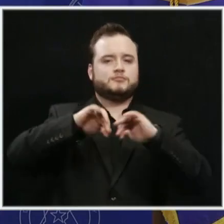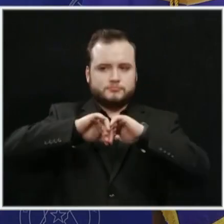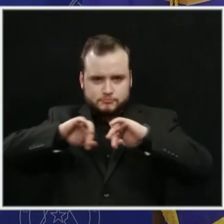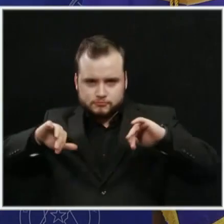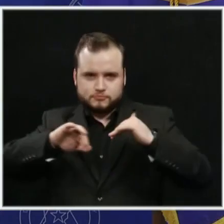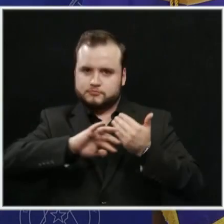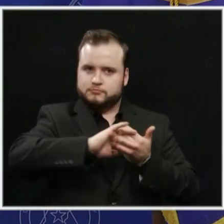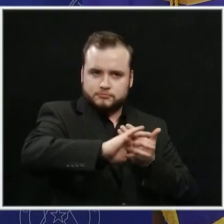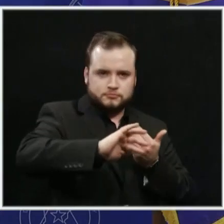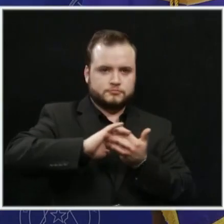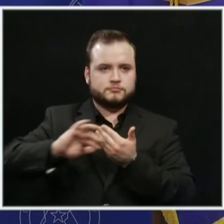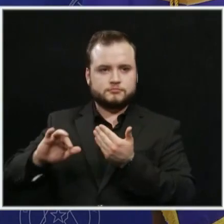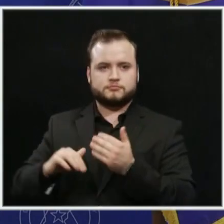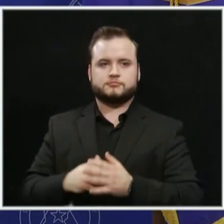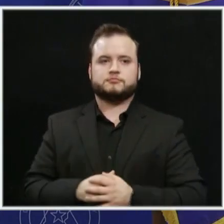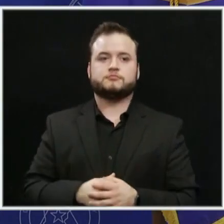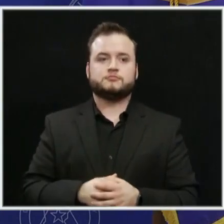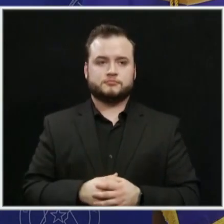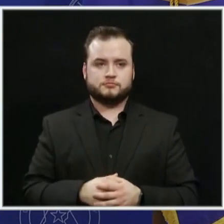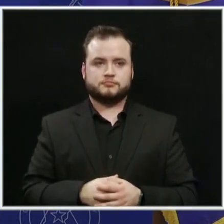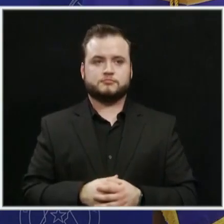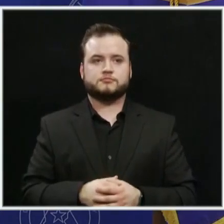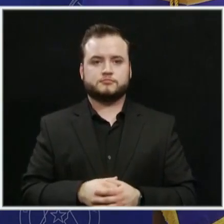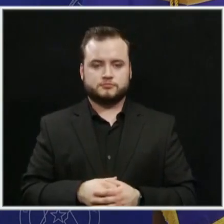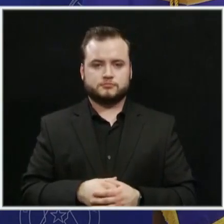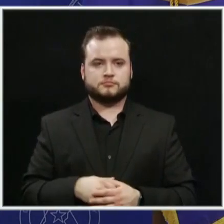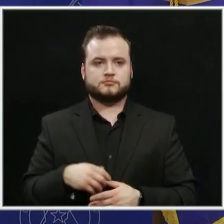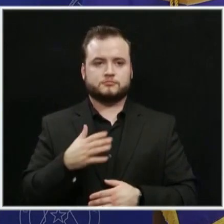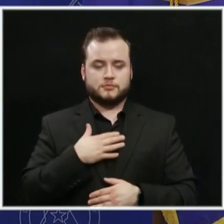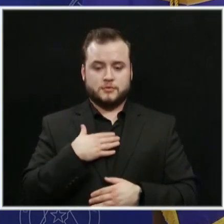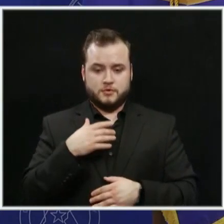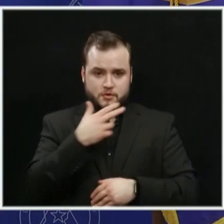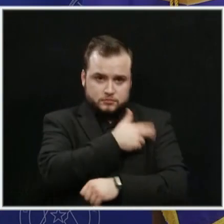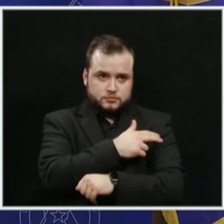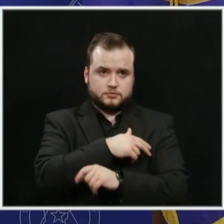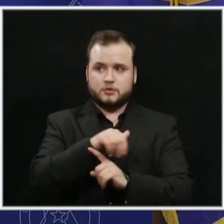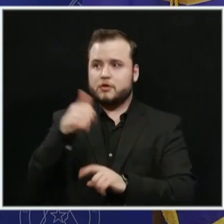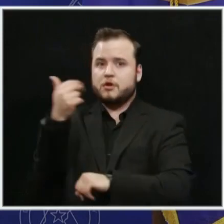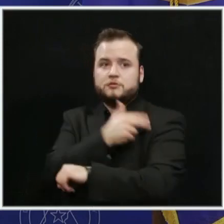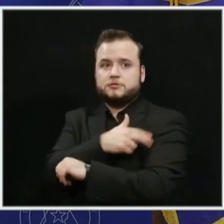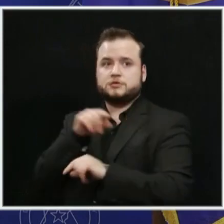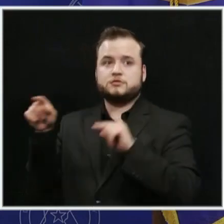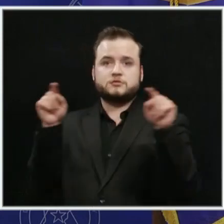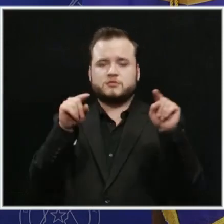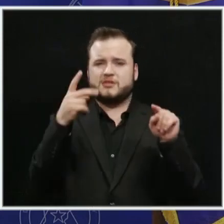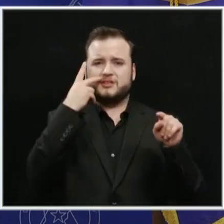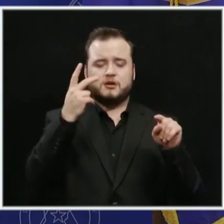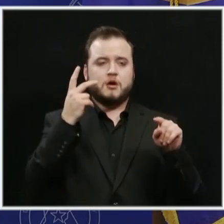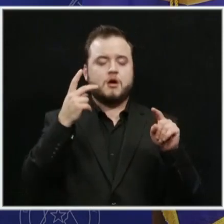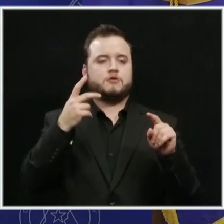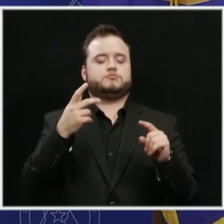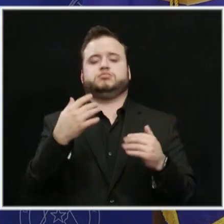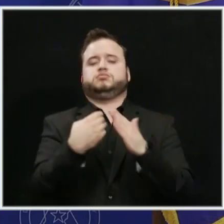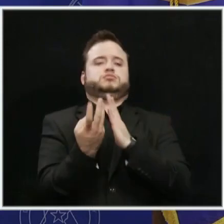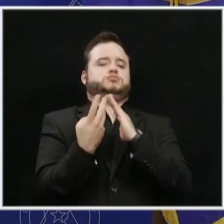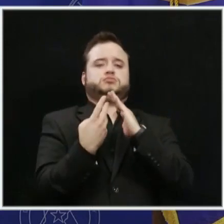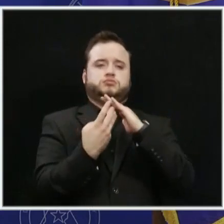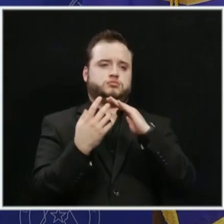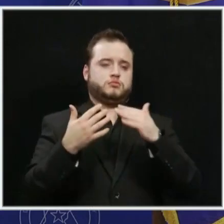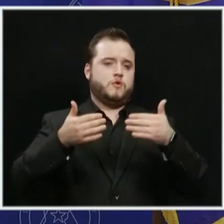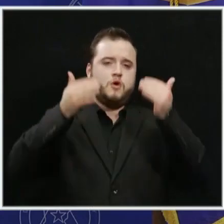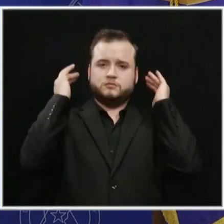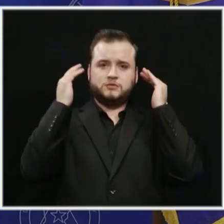been overrun with COVID patients, and we wouldn't have been ready, we wouldn't have had enough beds, we wouldn't have had enough equipment, and we wouldn't